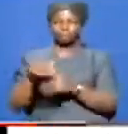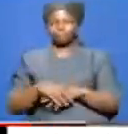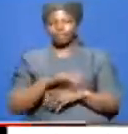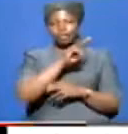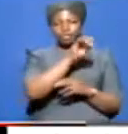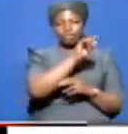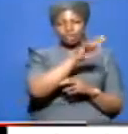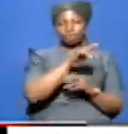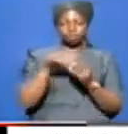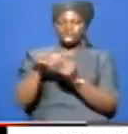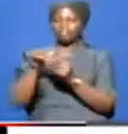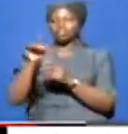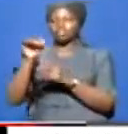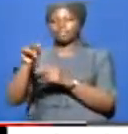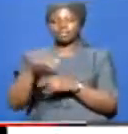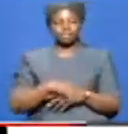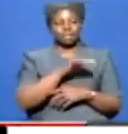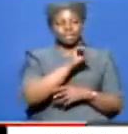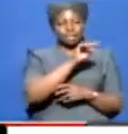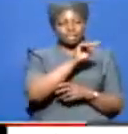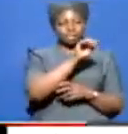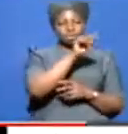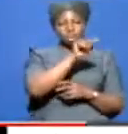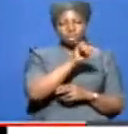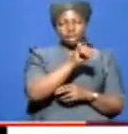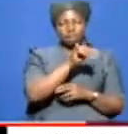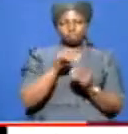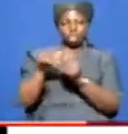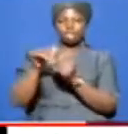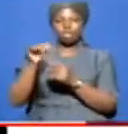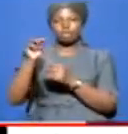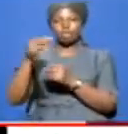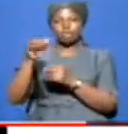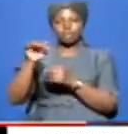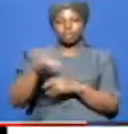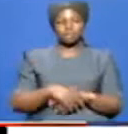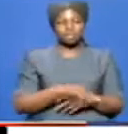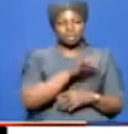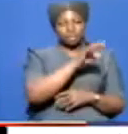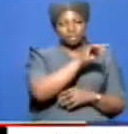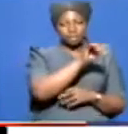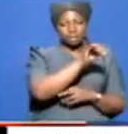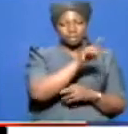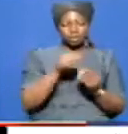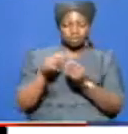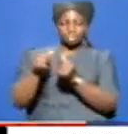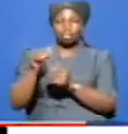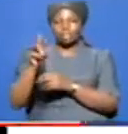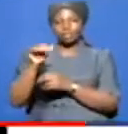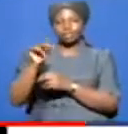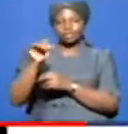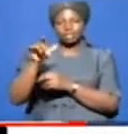Omondi. Anthony Maina saw off Mohamed Abeid, while Francis Riziki trounced Washington Wandera. The tournament has